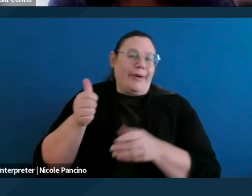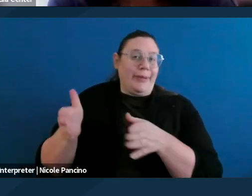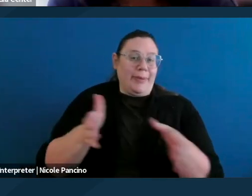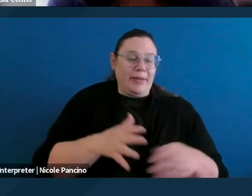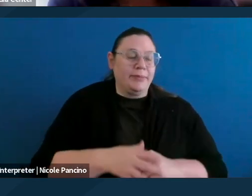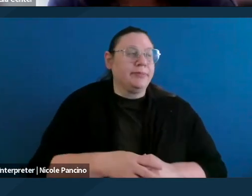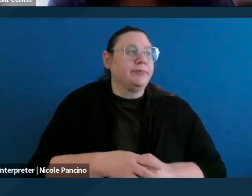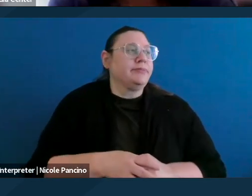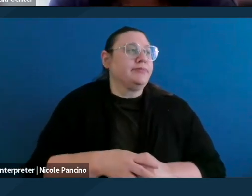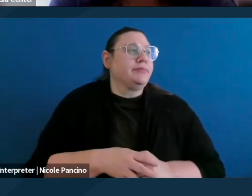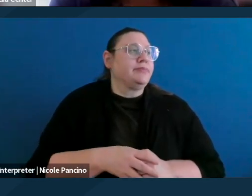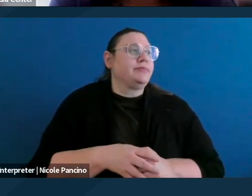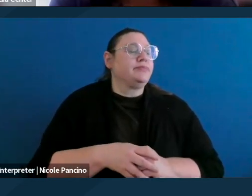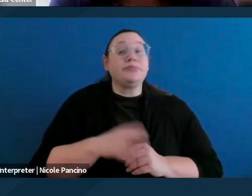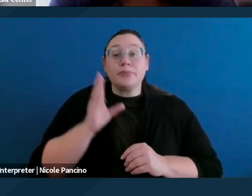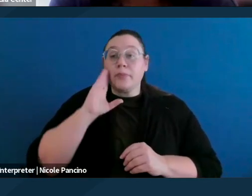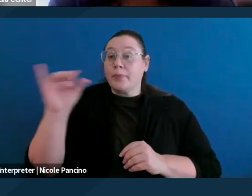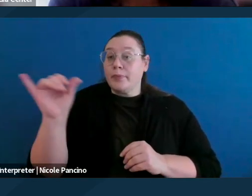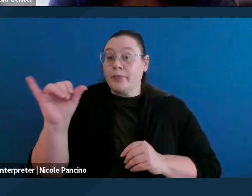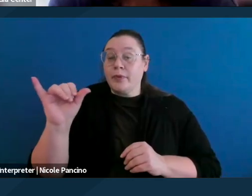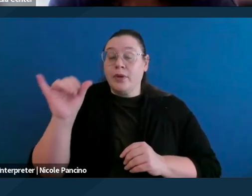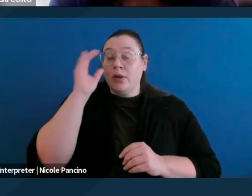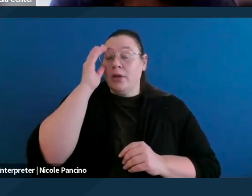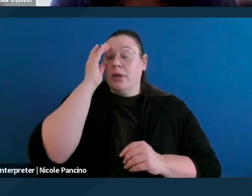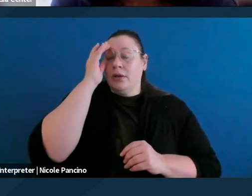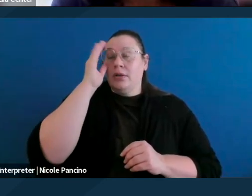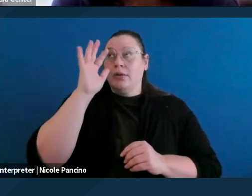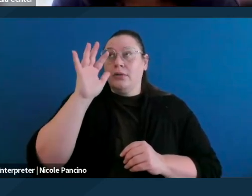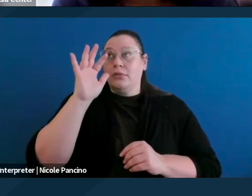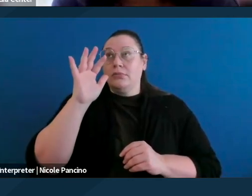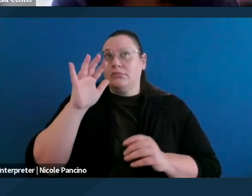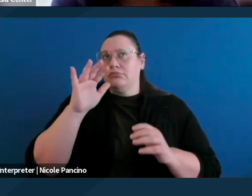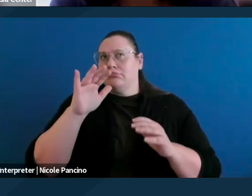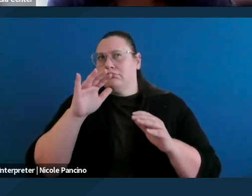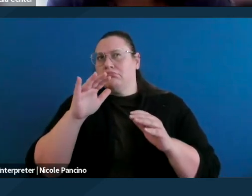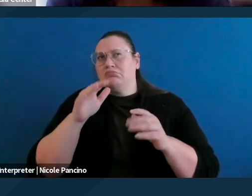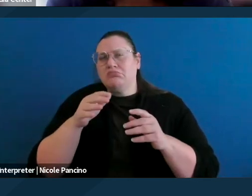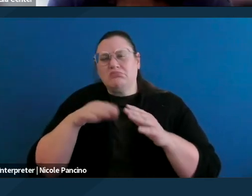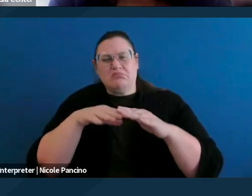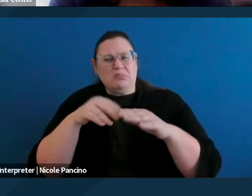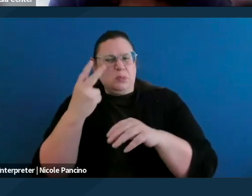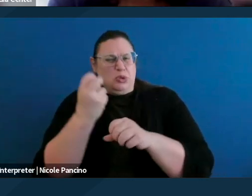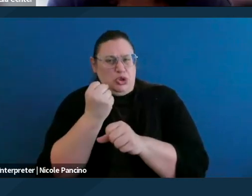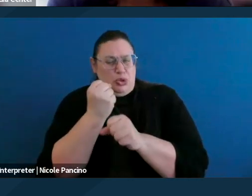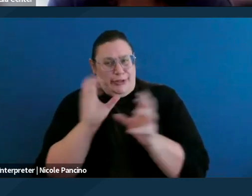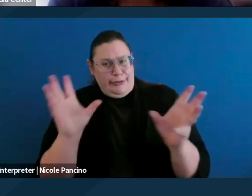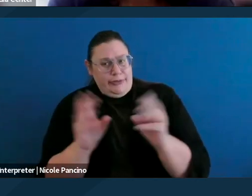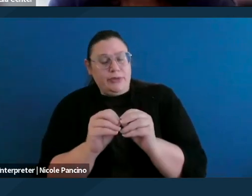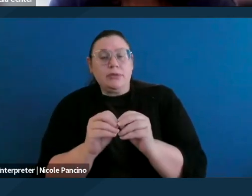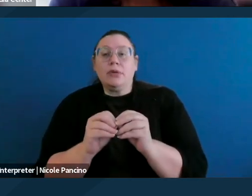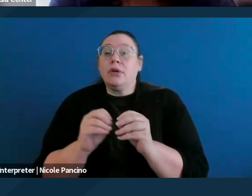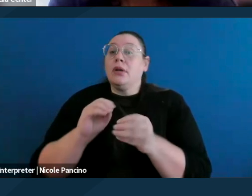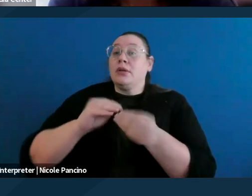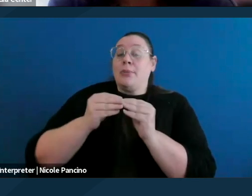We also know that over a little less than 2 years, the number of federal